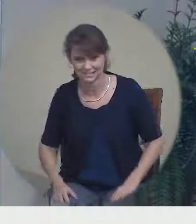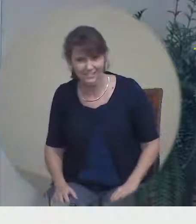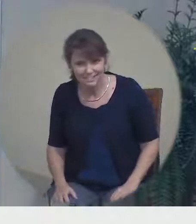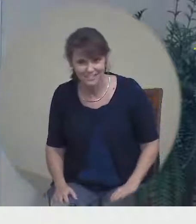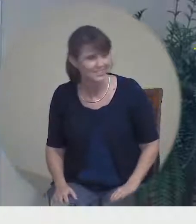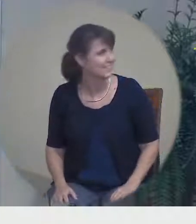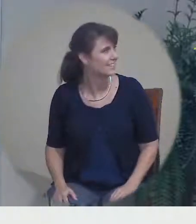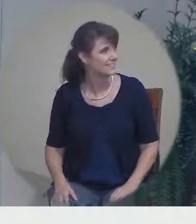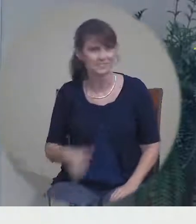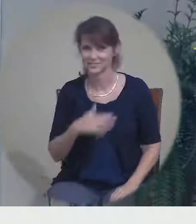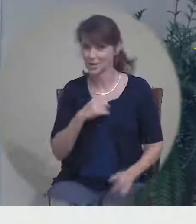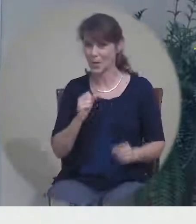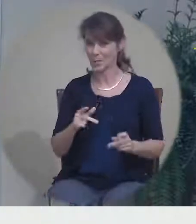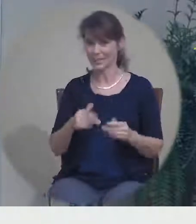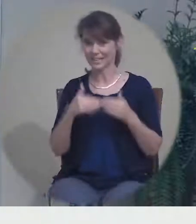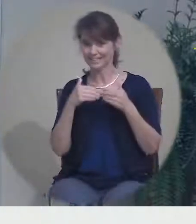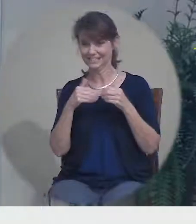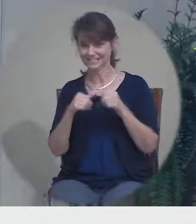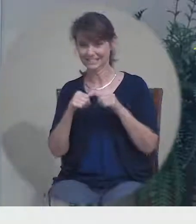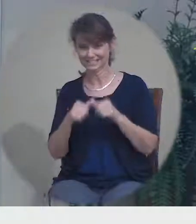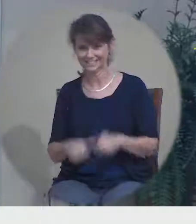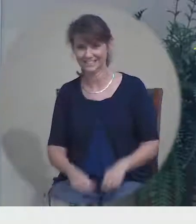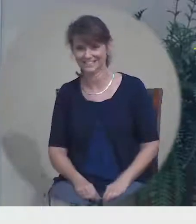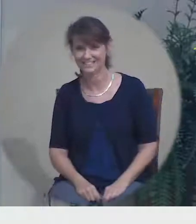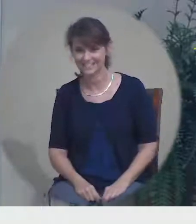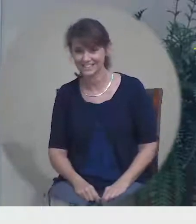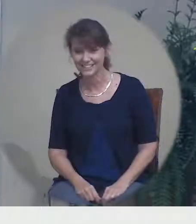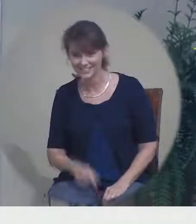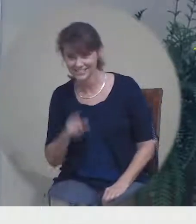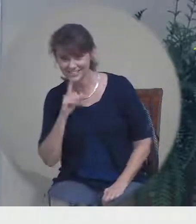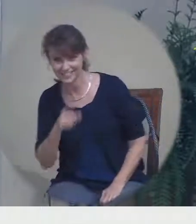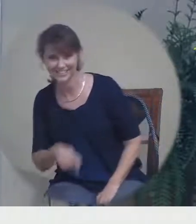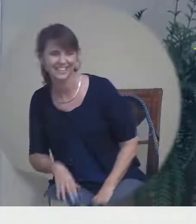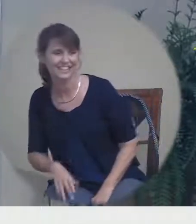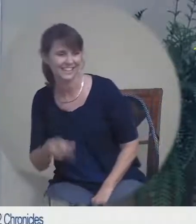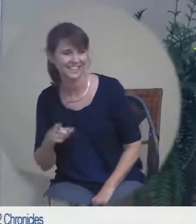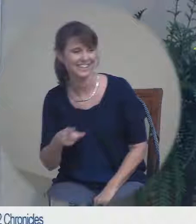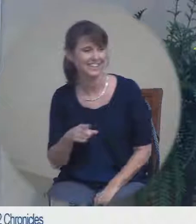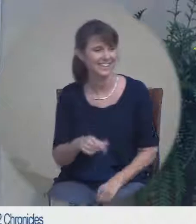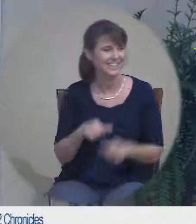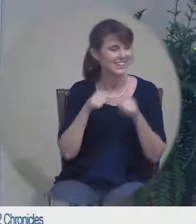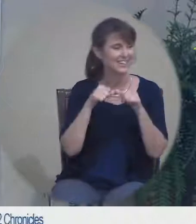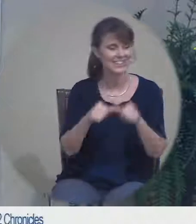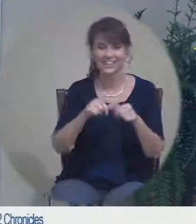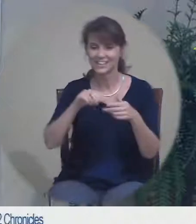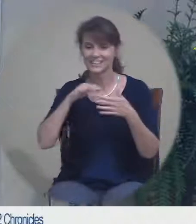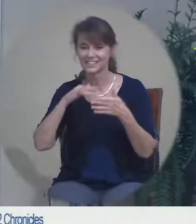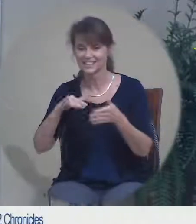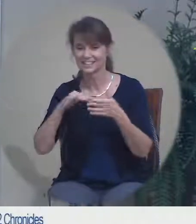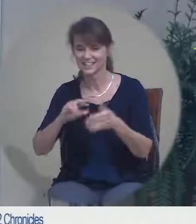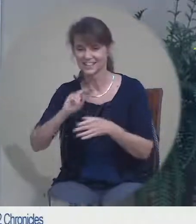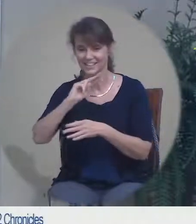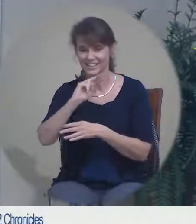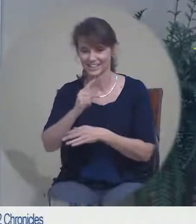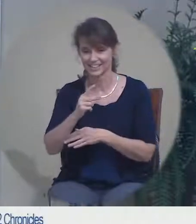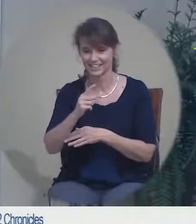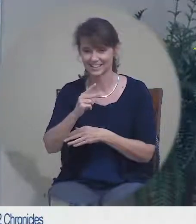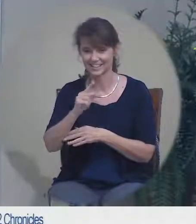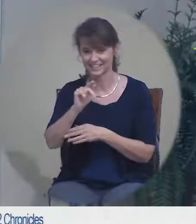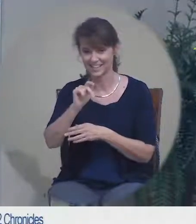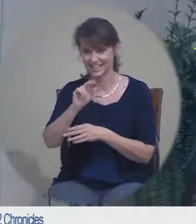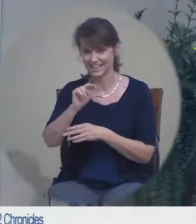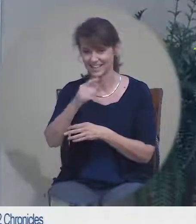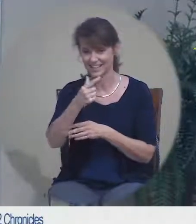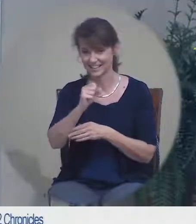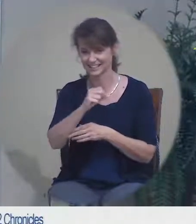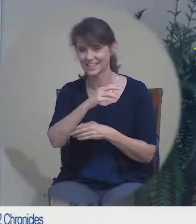So we're going to continue our study tonight in the books of 2 Kings and 2 Chronicles. We really don't have a great deal as